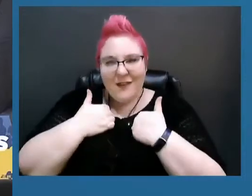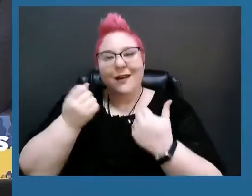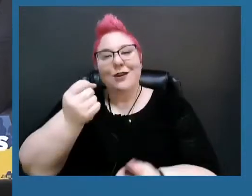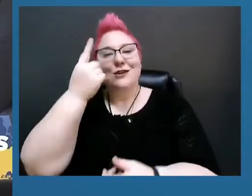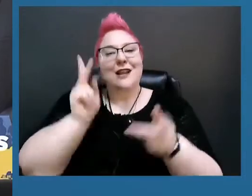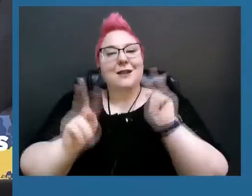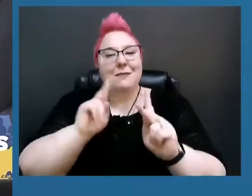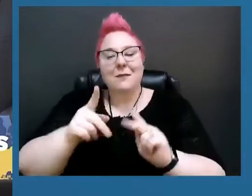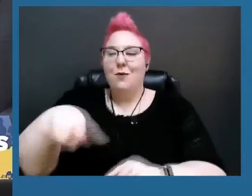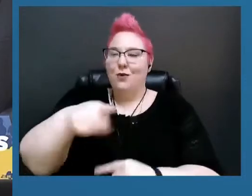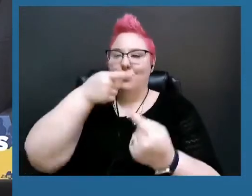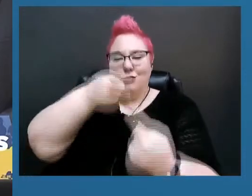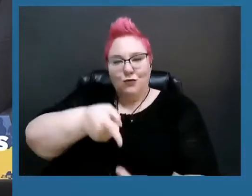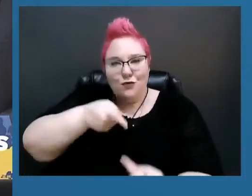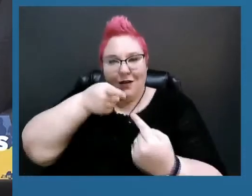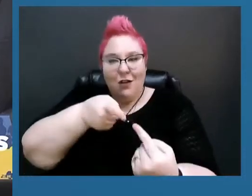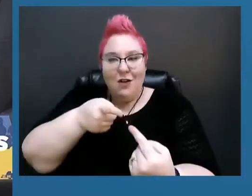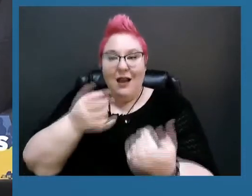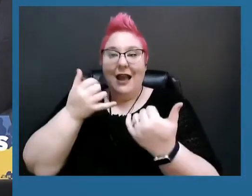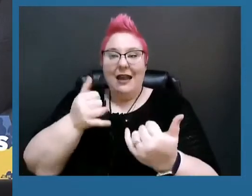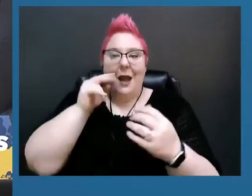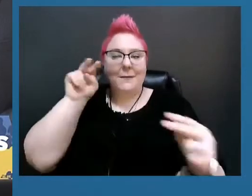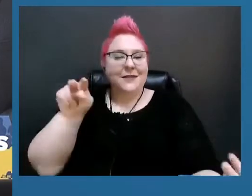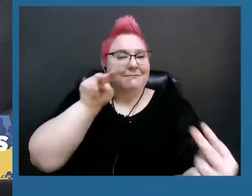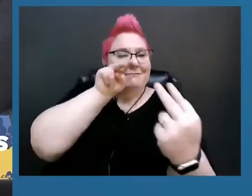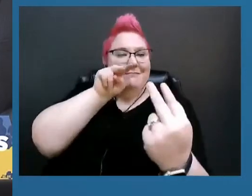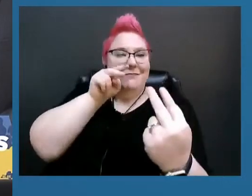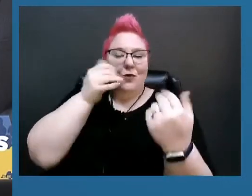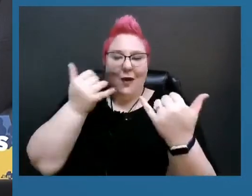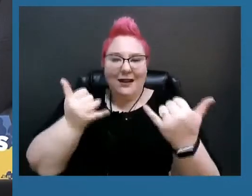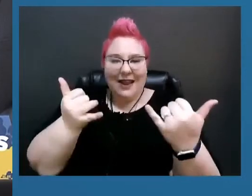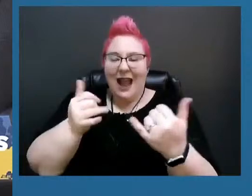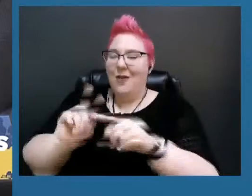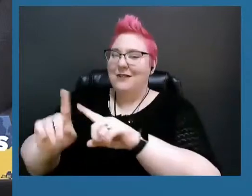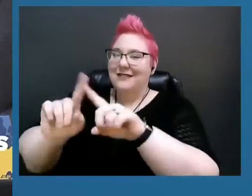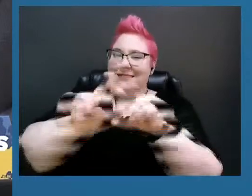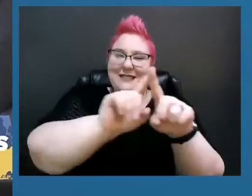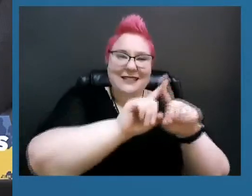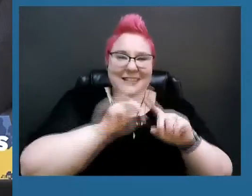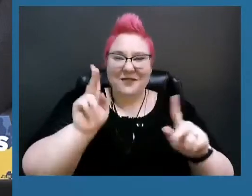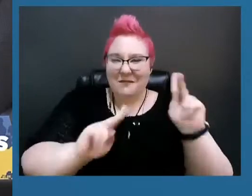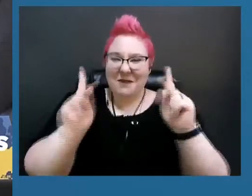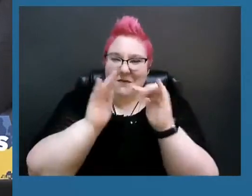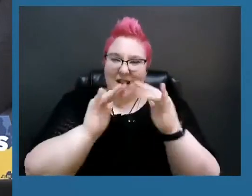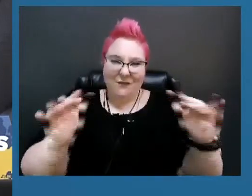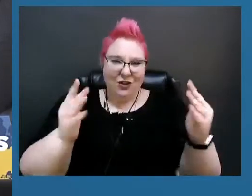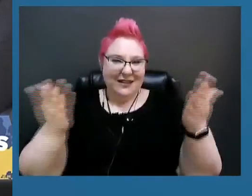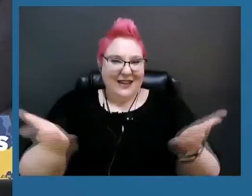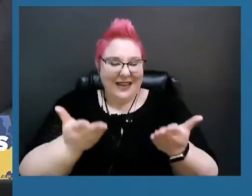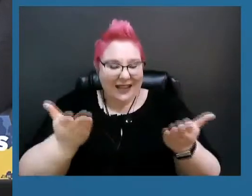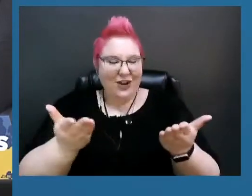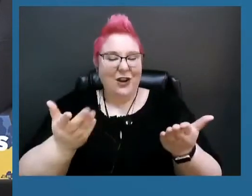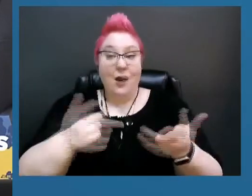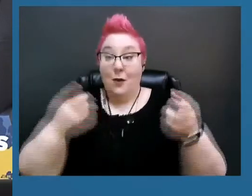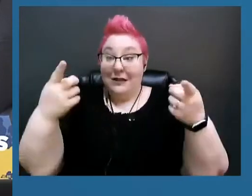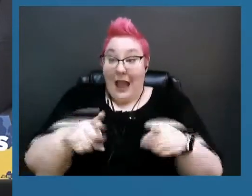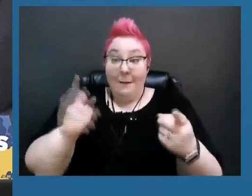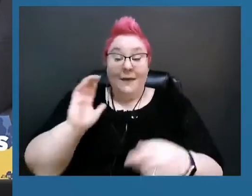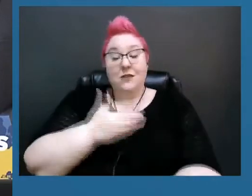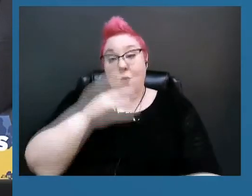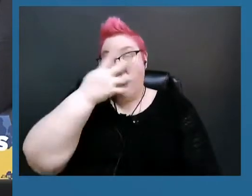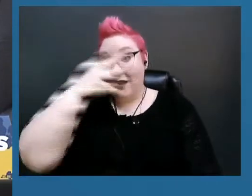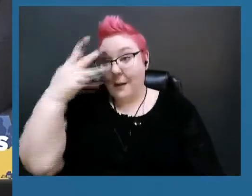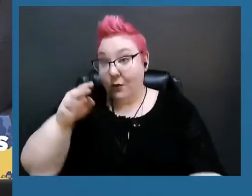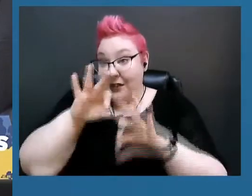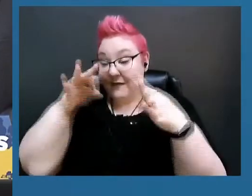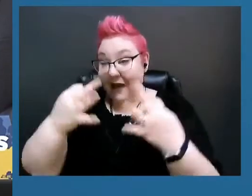struggle. And I'm looking at a lot of faces from around the world. I love the diversity of this place. And what's happening to our immigrant families right